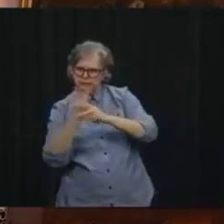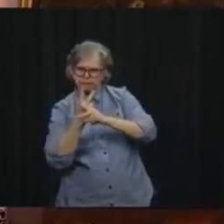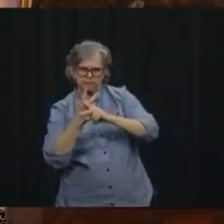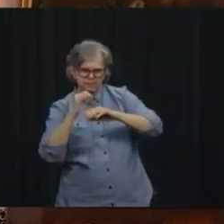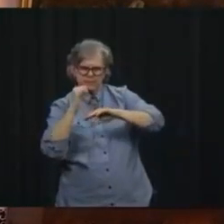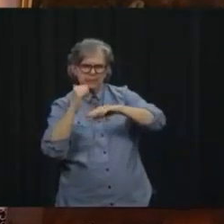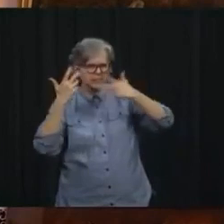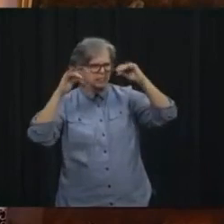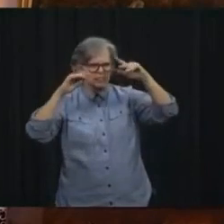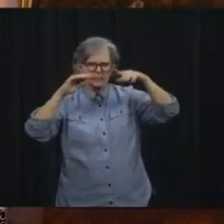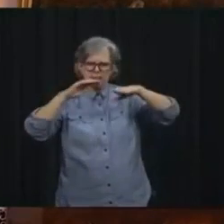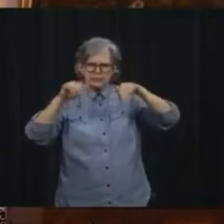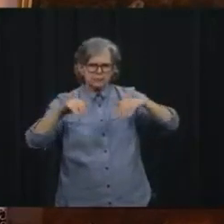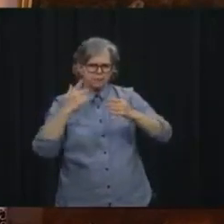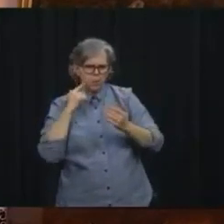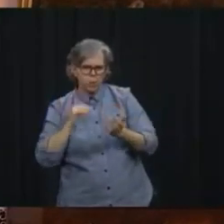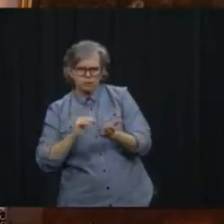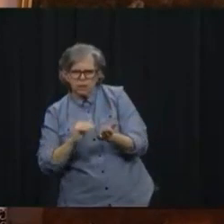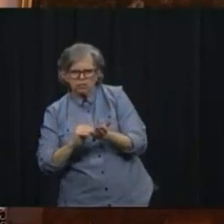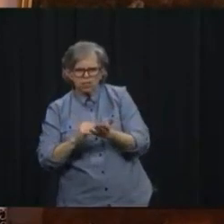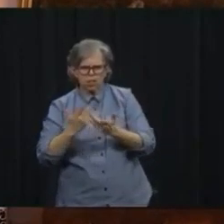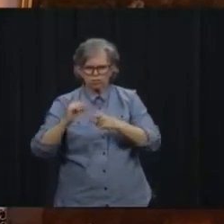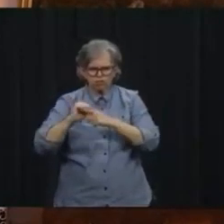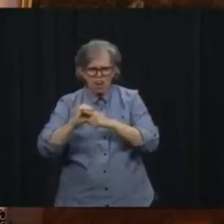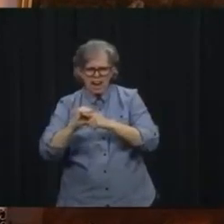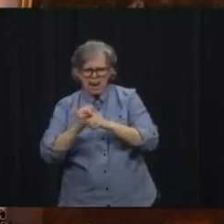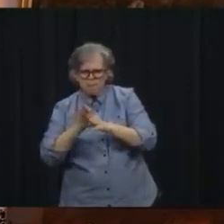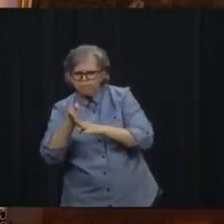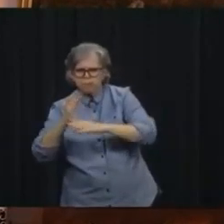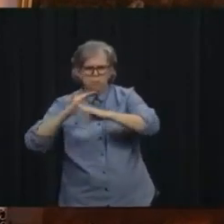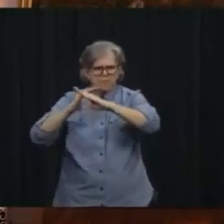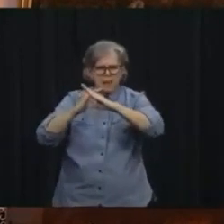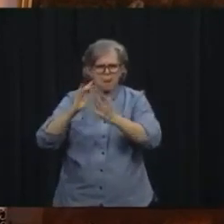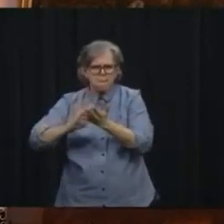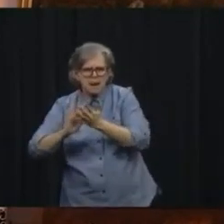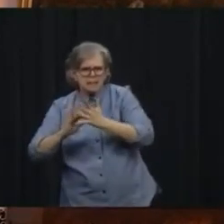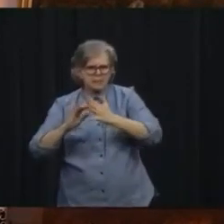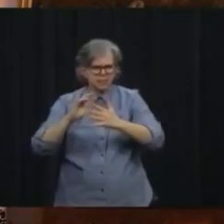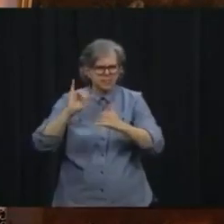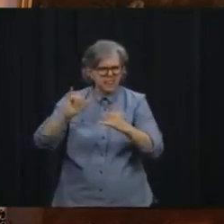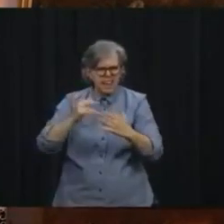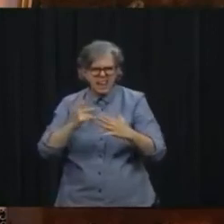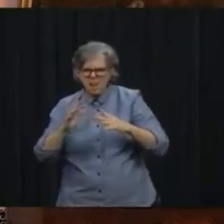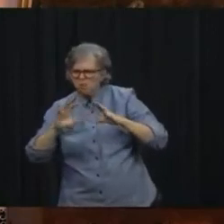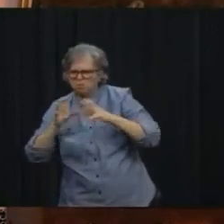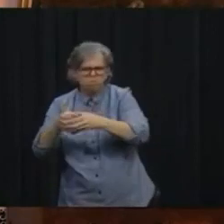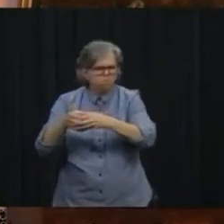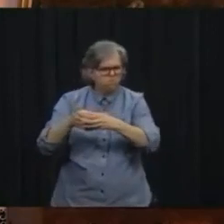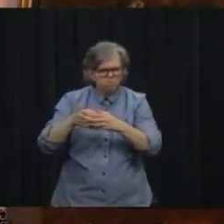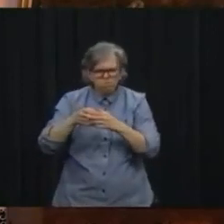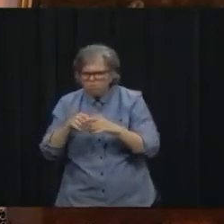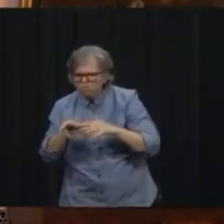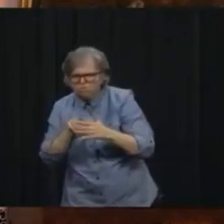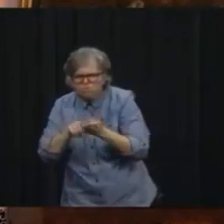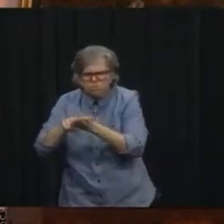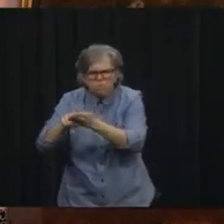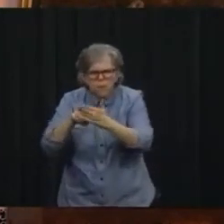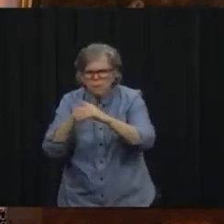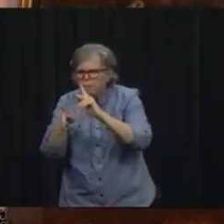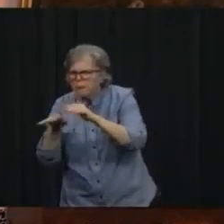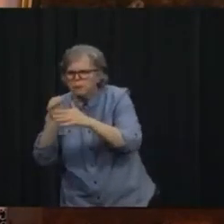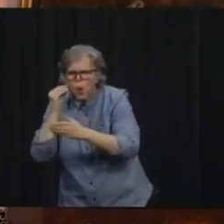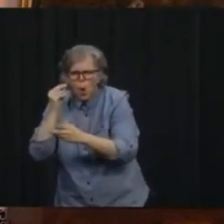the media, you help us so much in this, to go to the local level and see what is happening. I want to tell